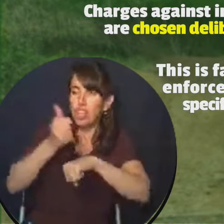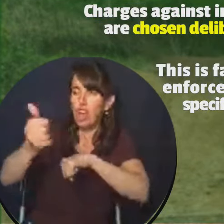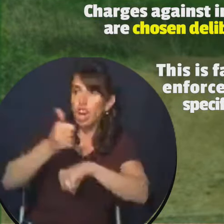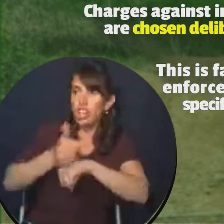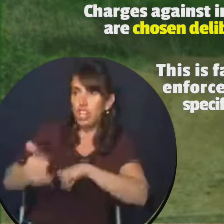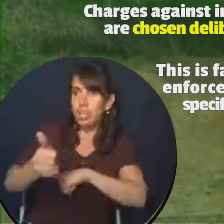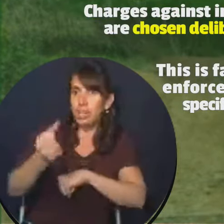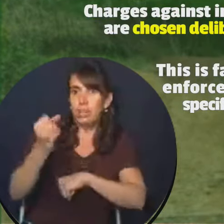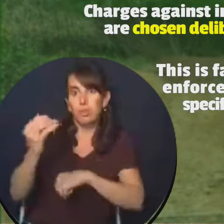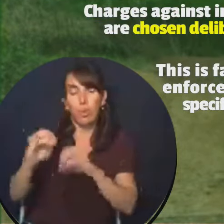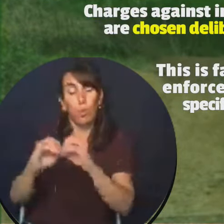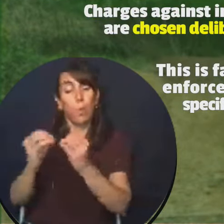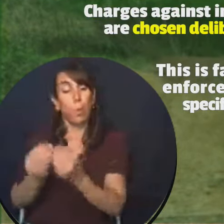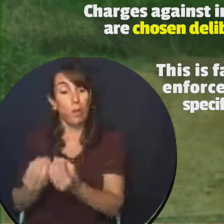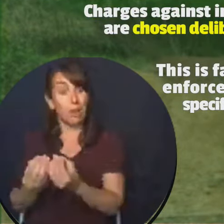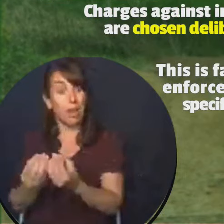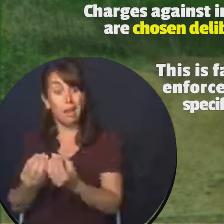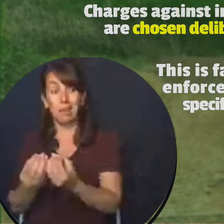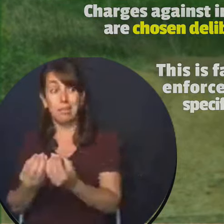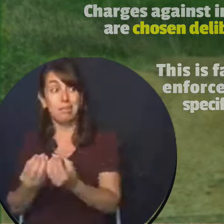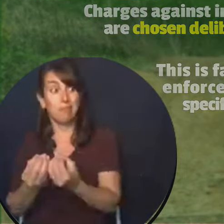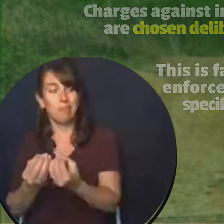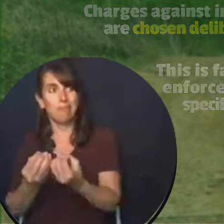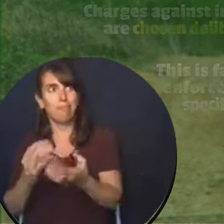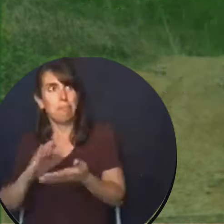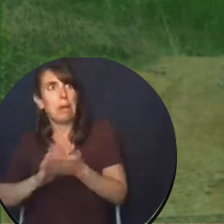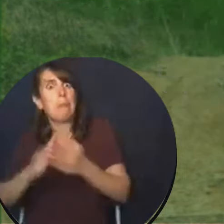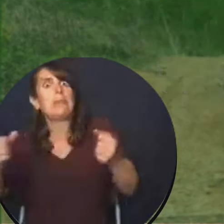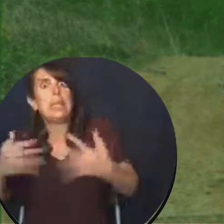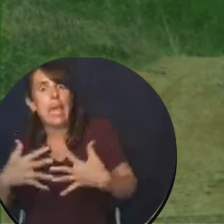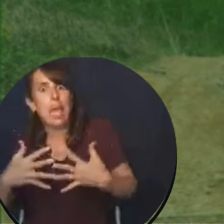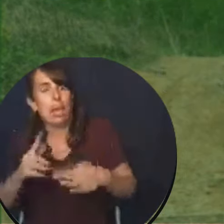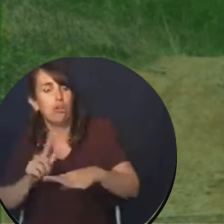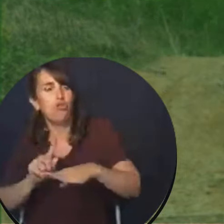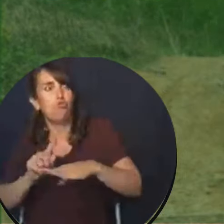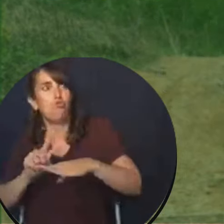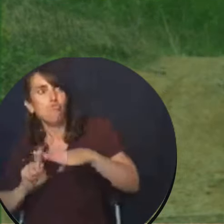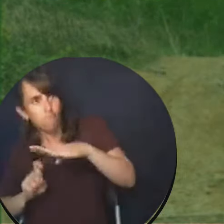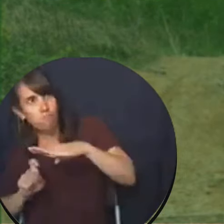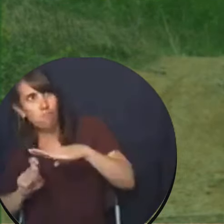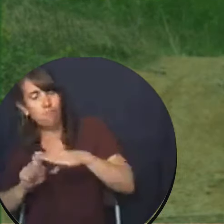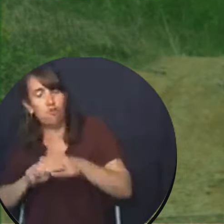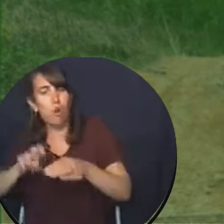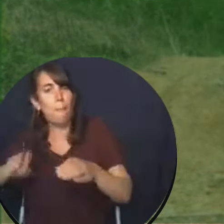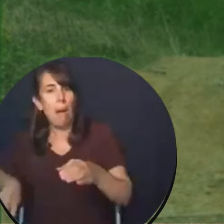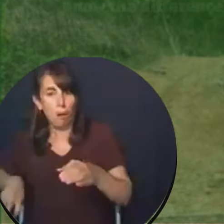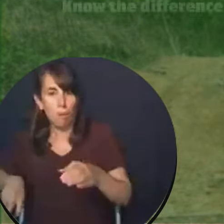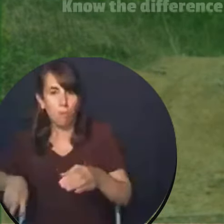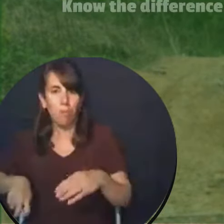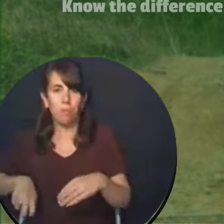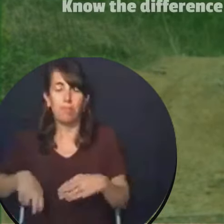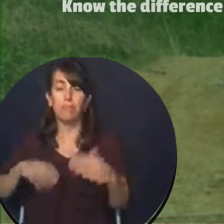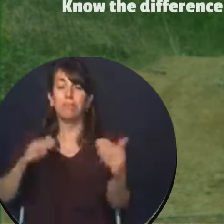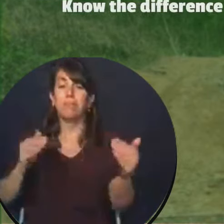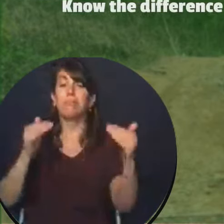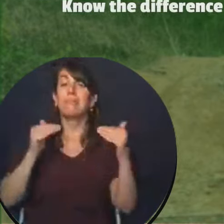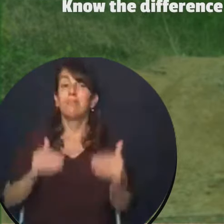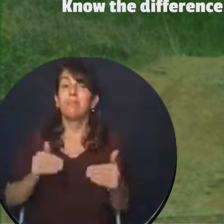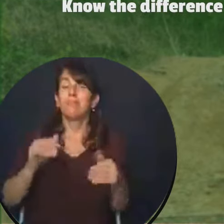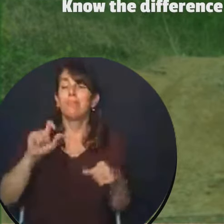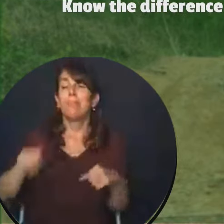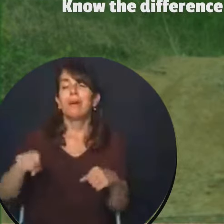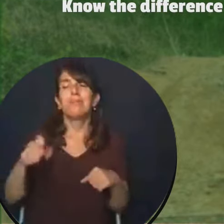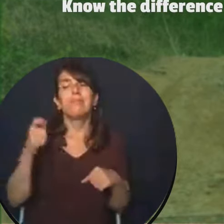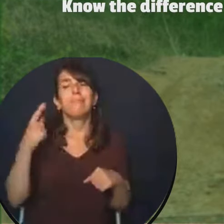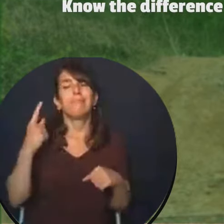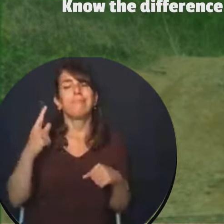other. Next slide. And then lastly, knowing the difference between vague charges and